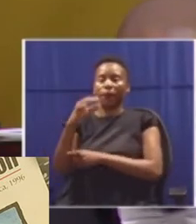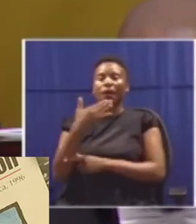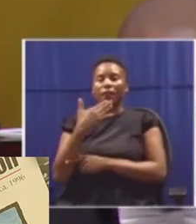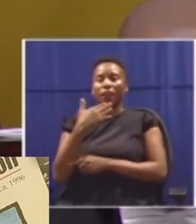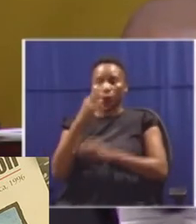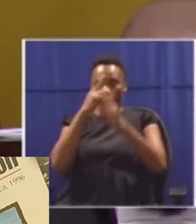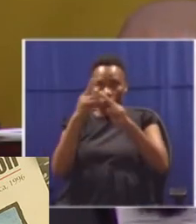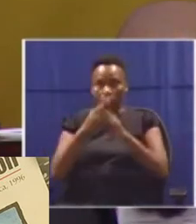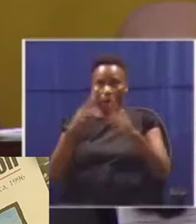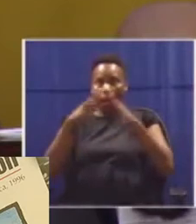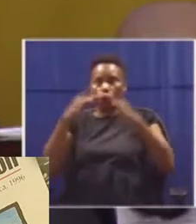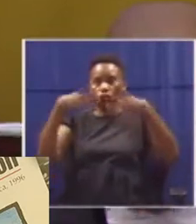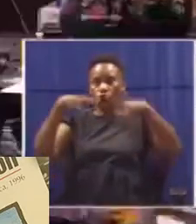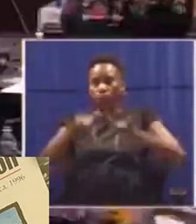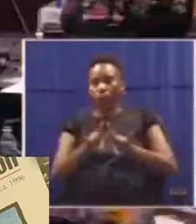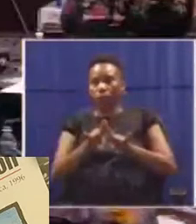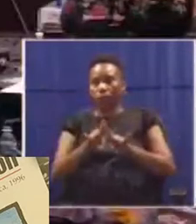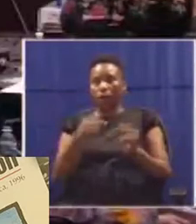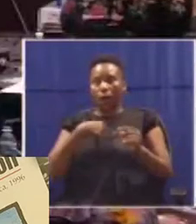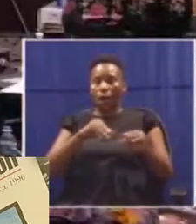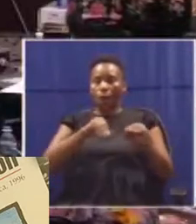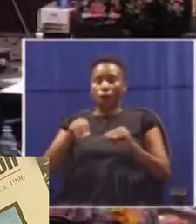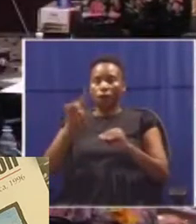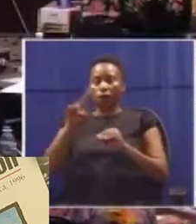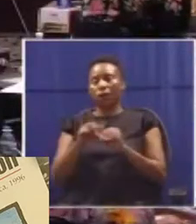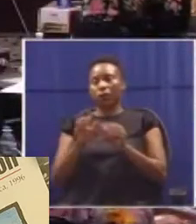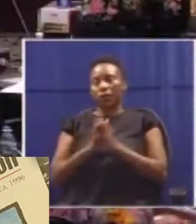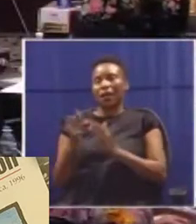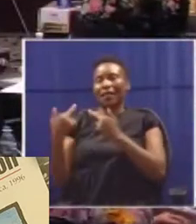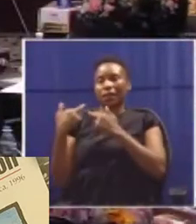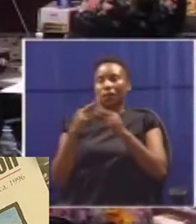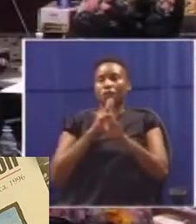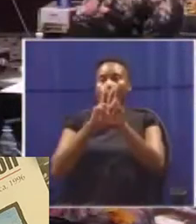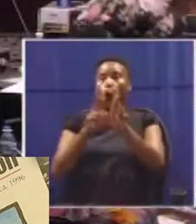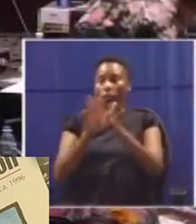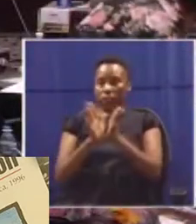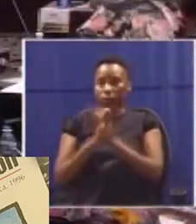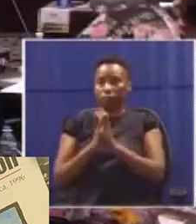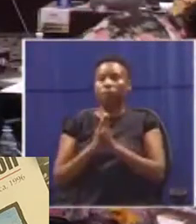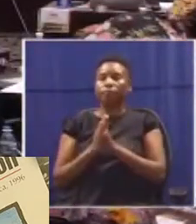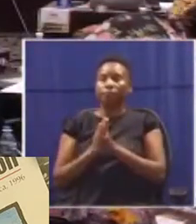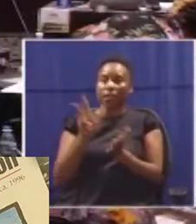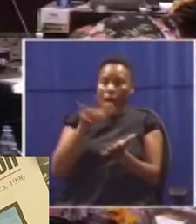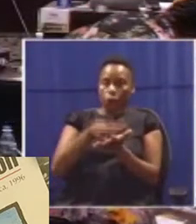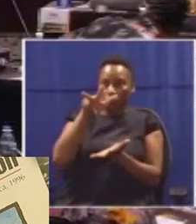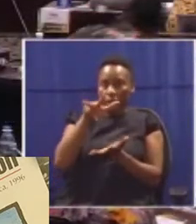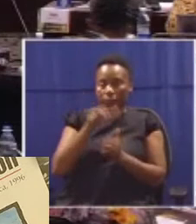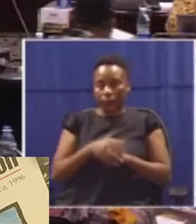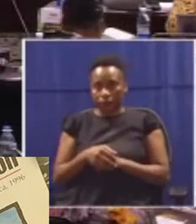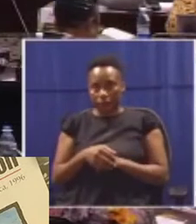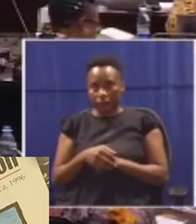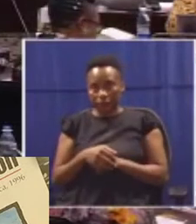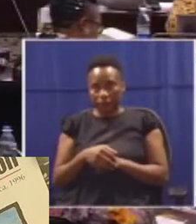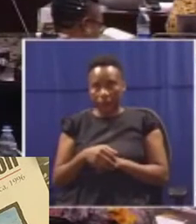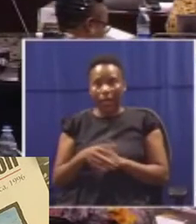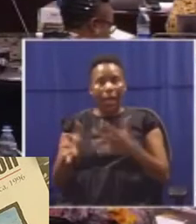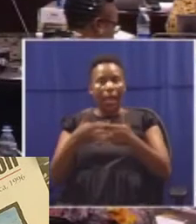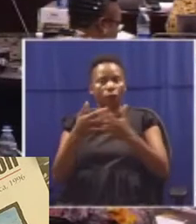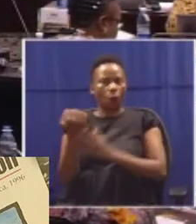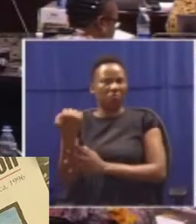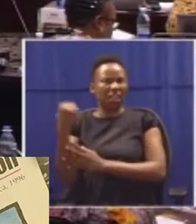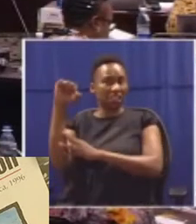Thank you, Honorable House Chairperson. I move that the report be adopted. The motion is that the report be adopted. Are there any